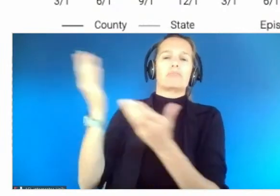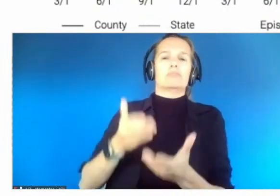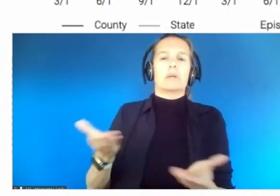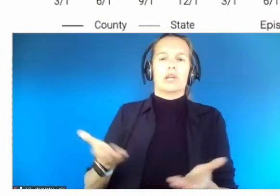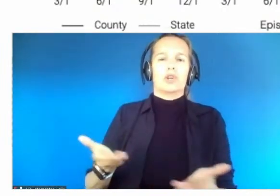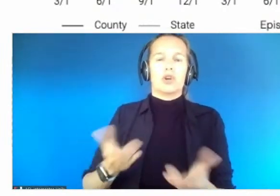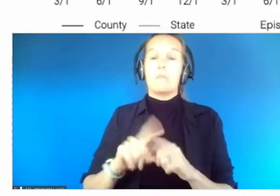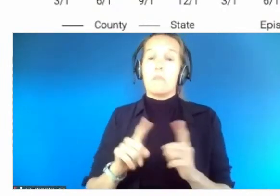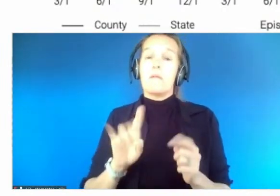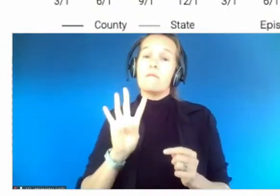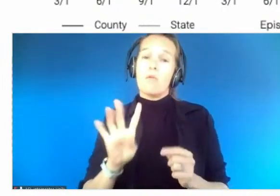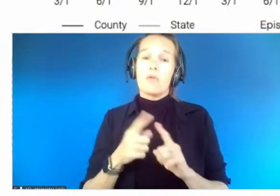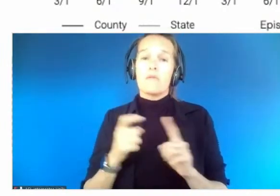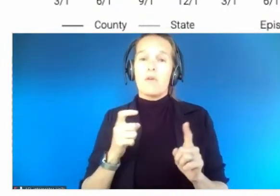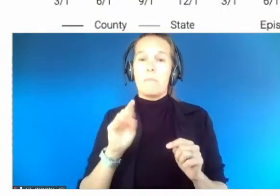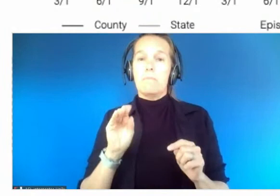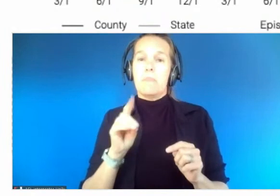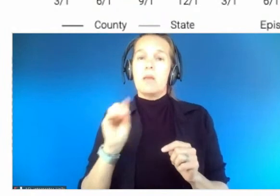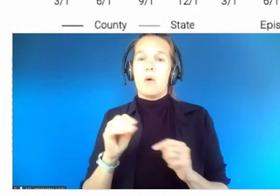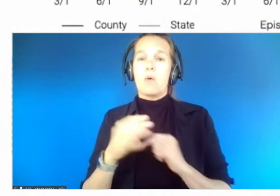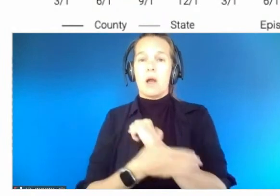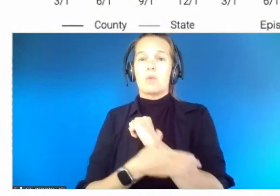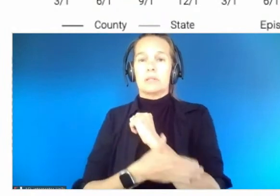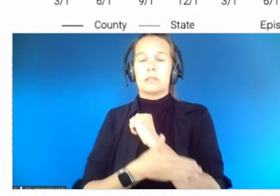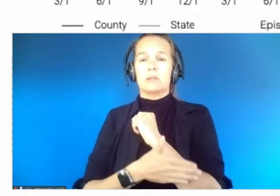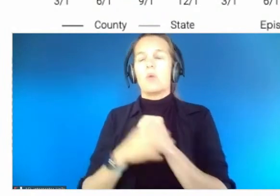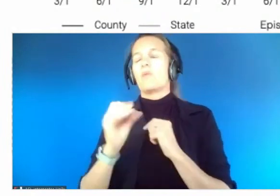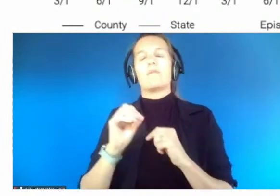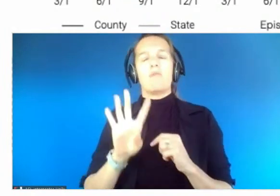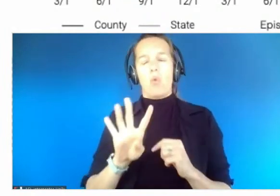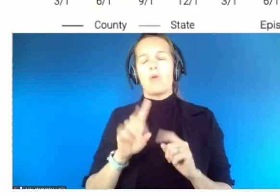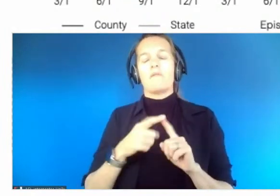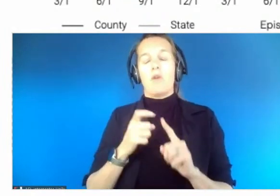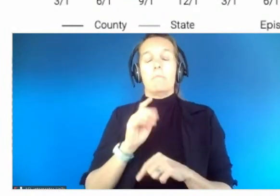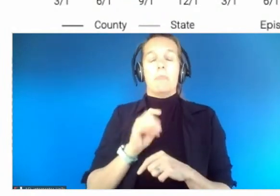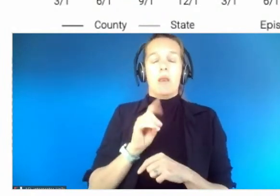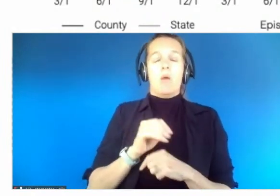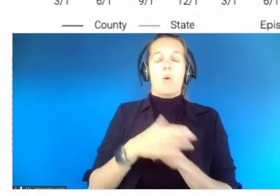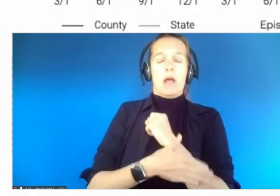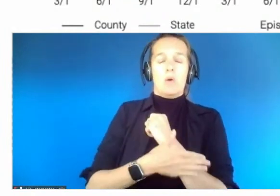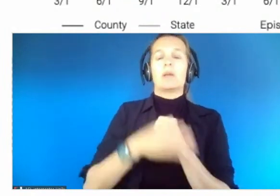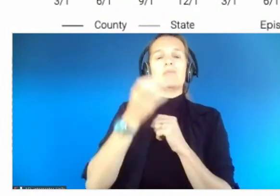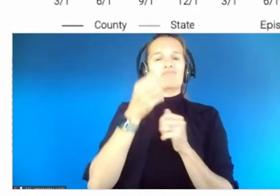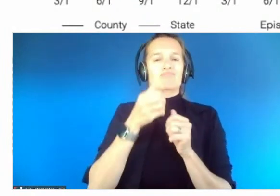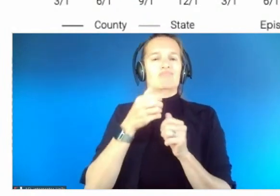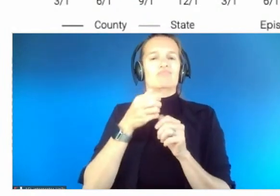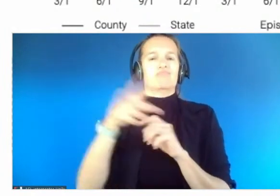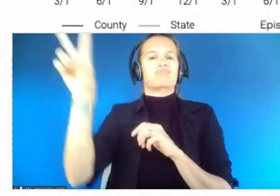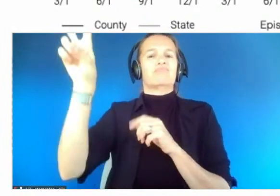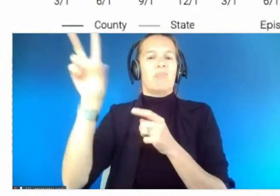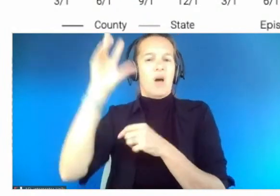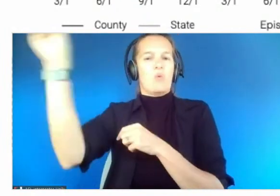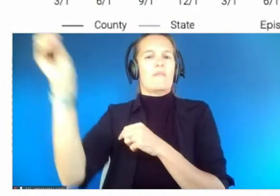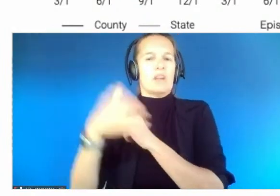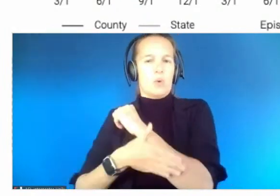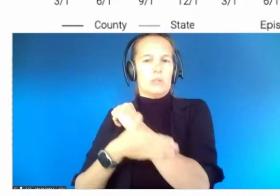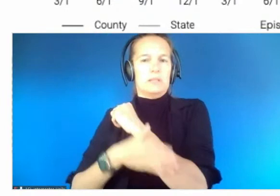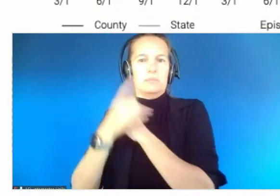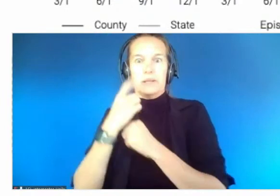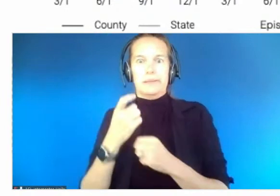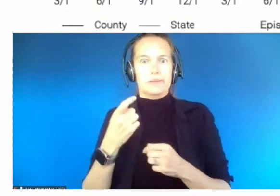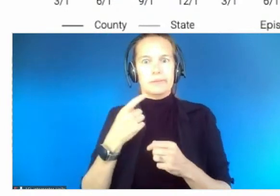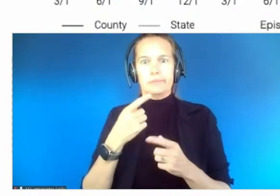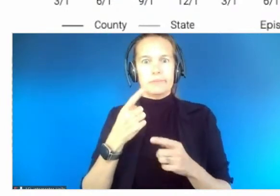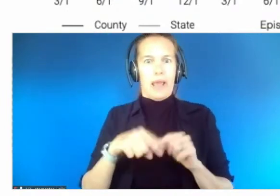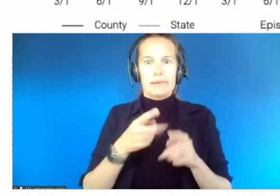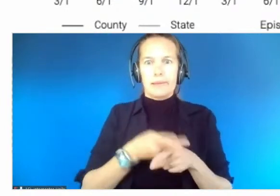County residents who are out of the county because they require more care than we have available here. As far as our intensive care